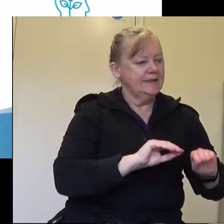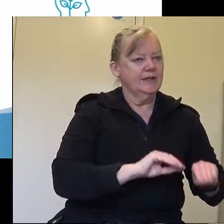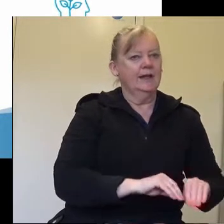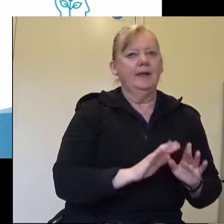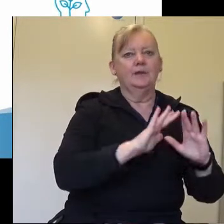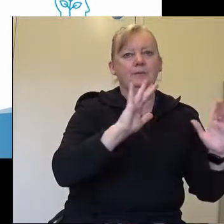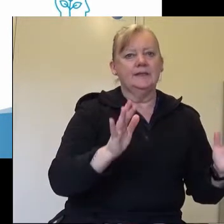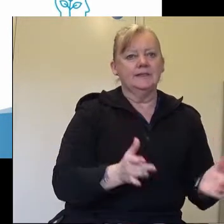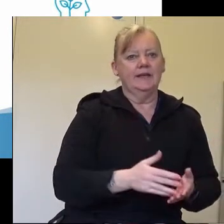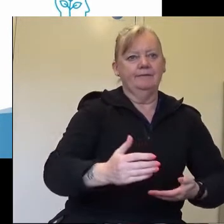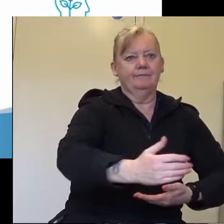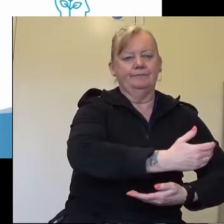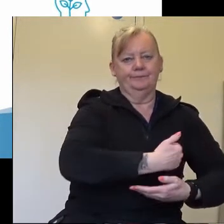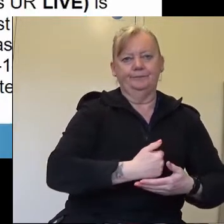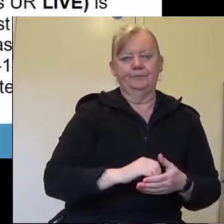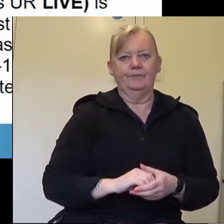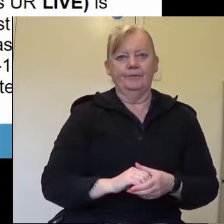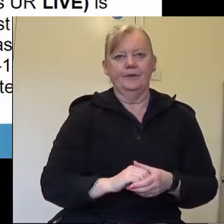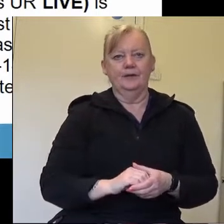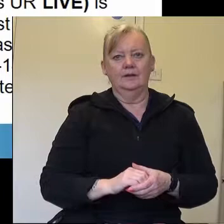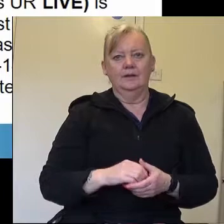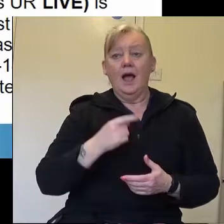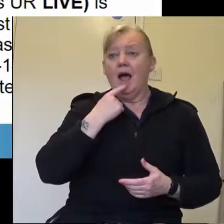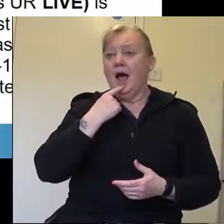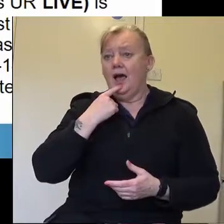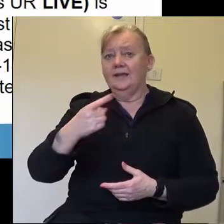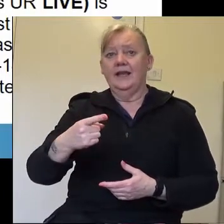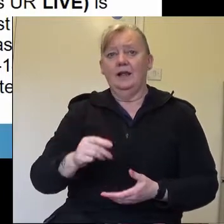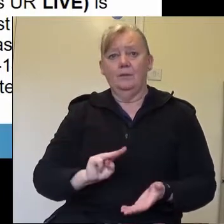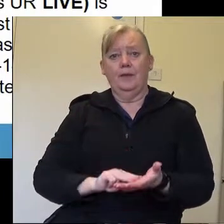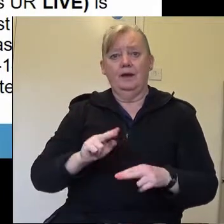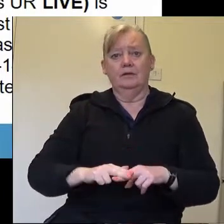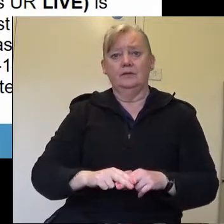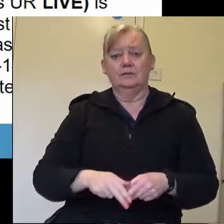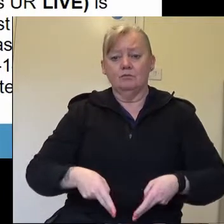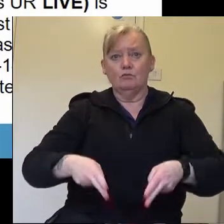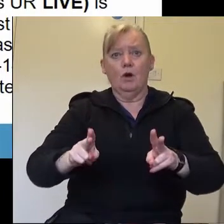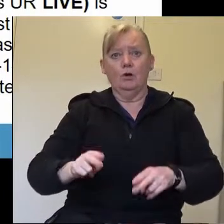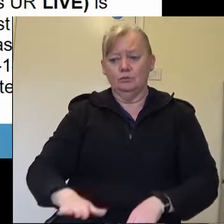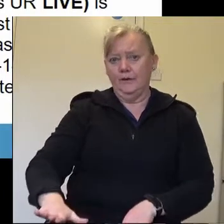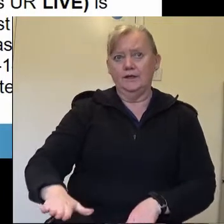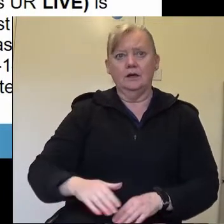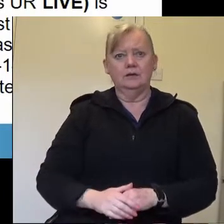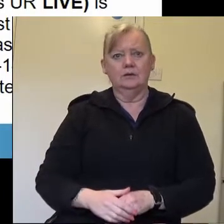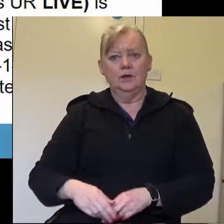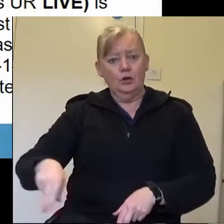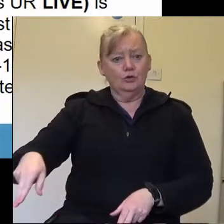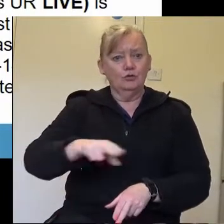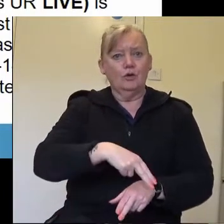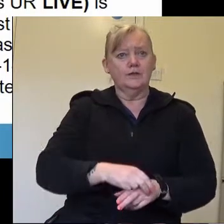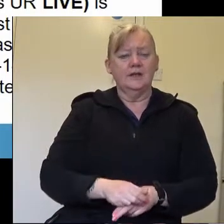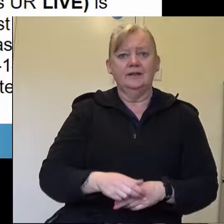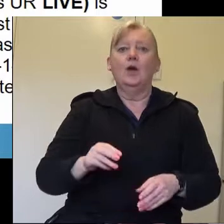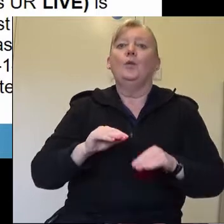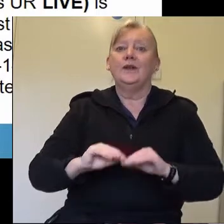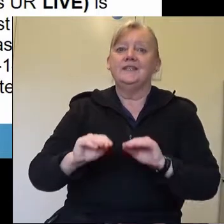children how to be safe on it. I always say to parents, would you ever tell your child to go out